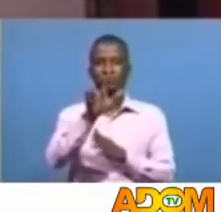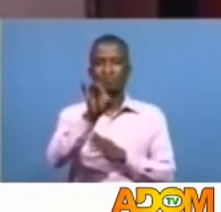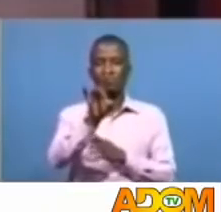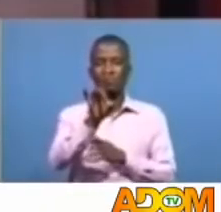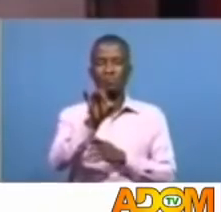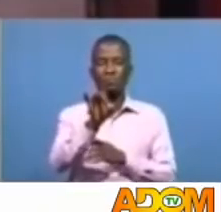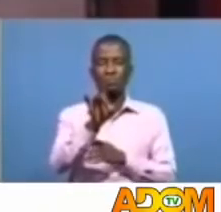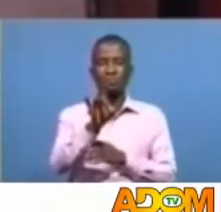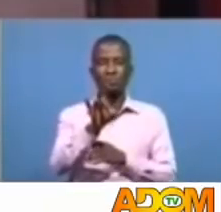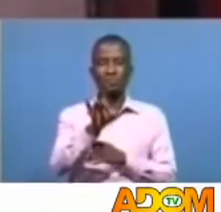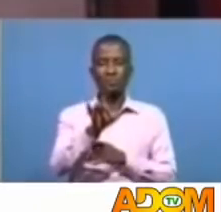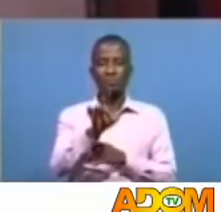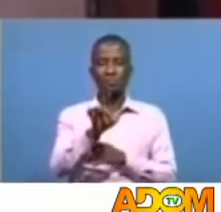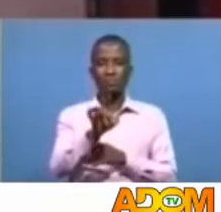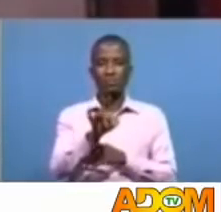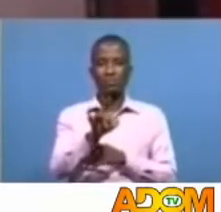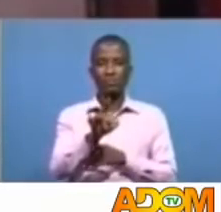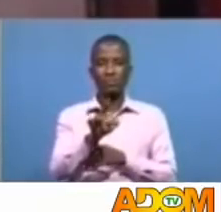3E.